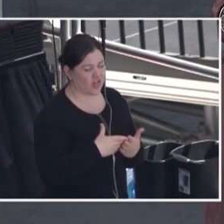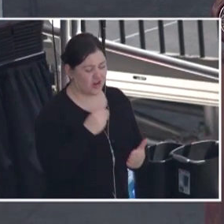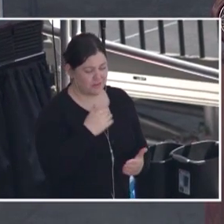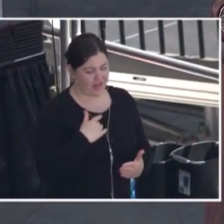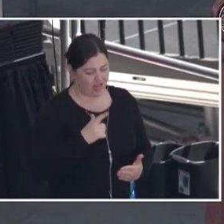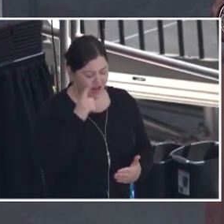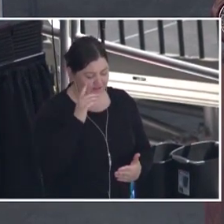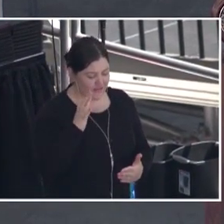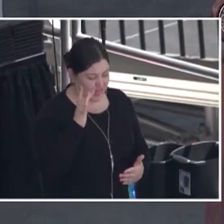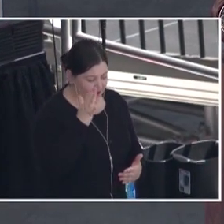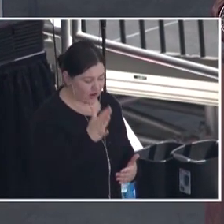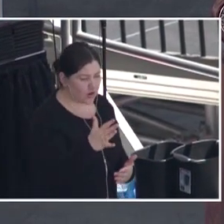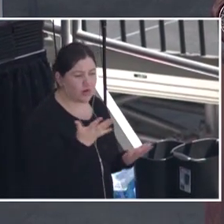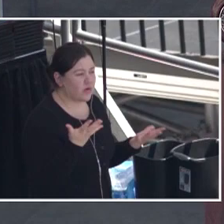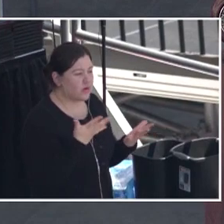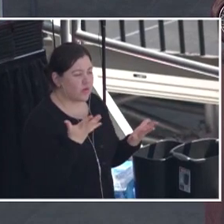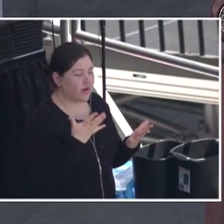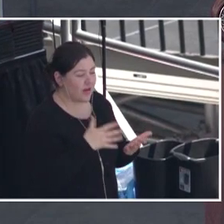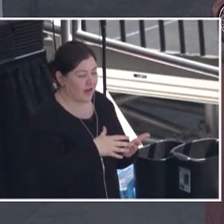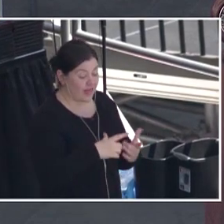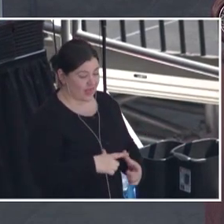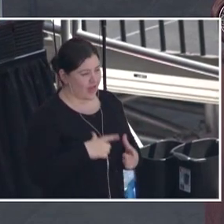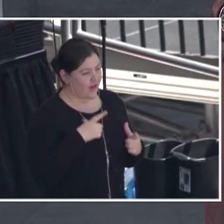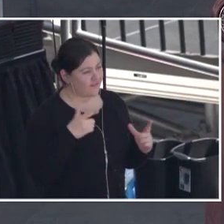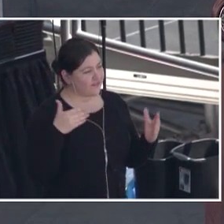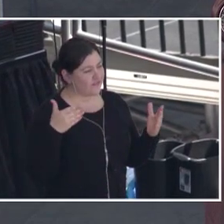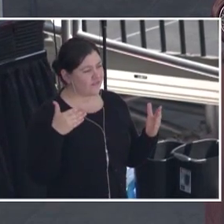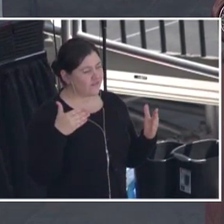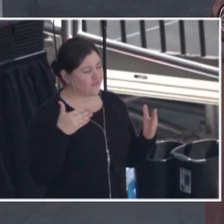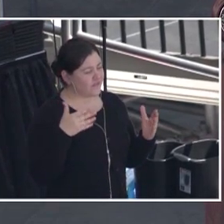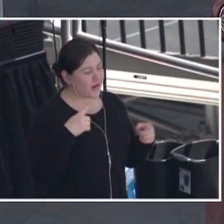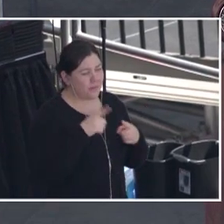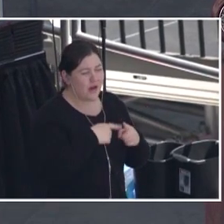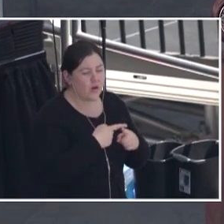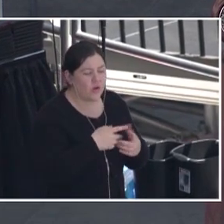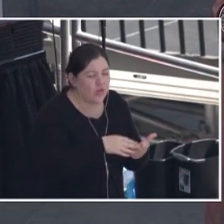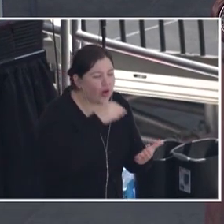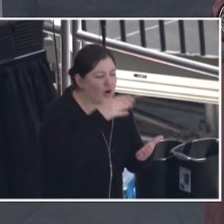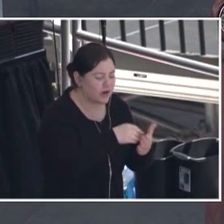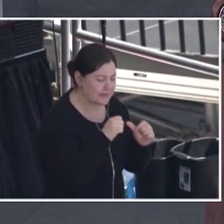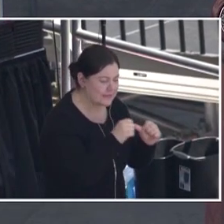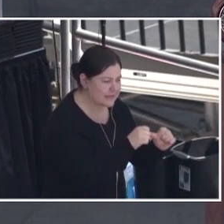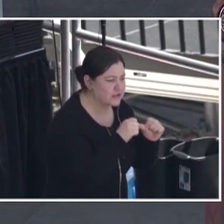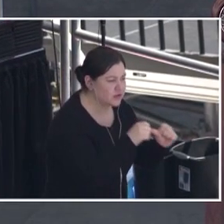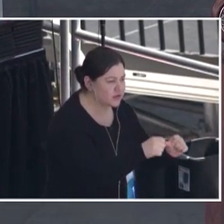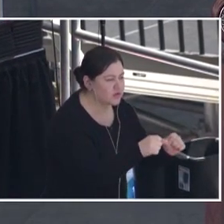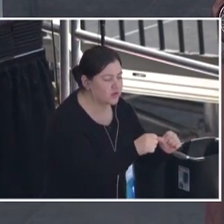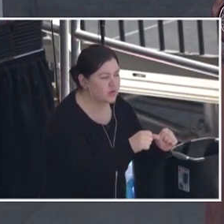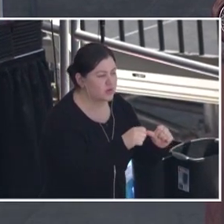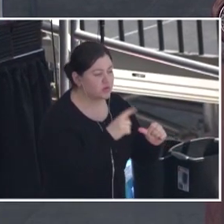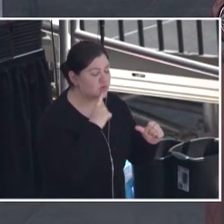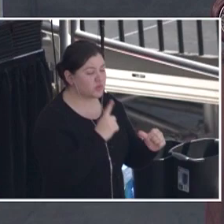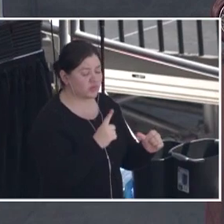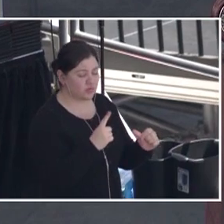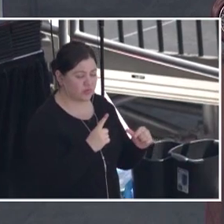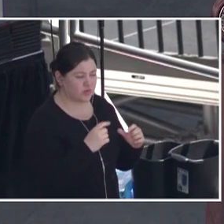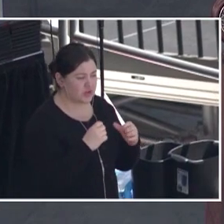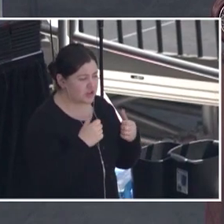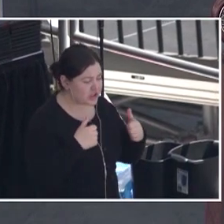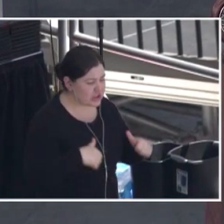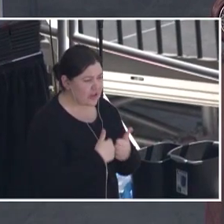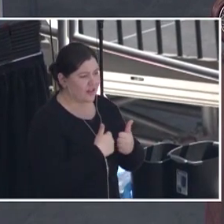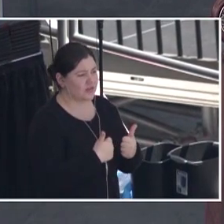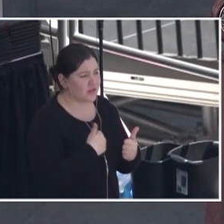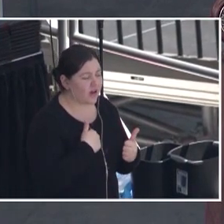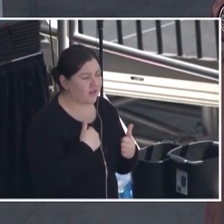that life is about continually learning, about pushing the envelope, about trying new things and facing new